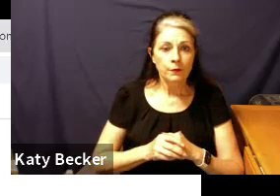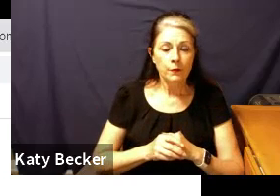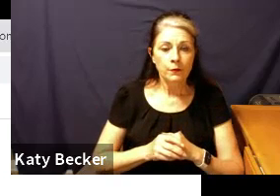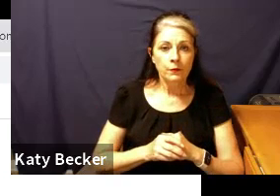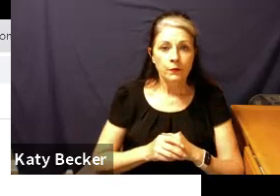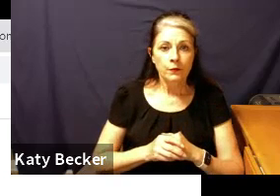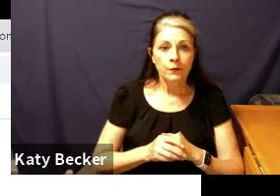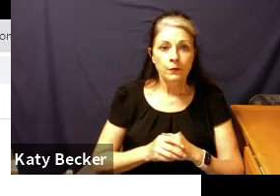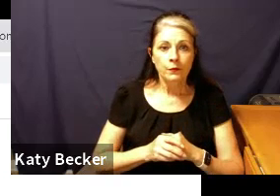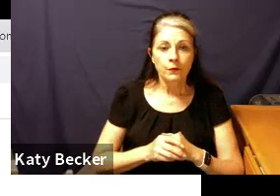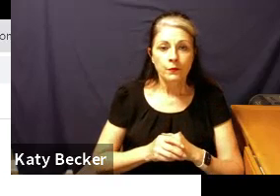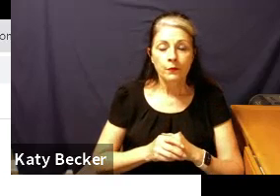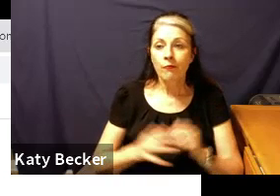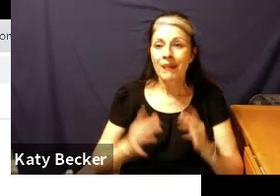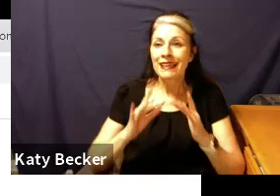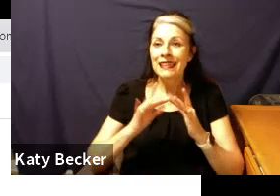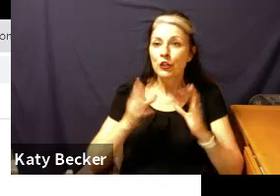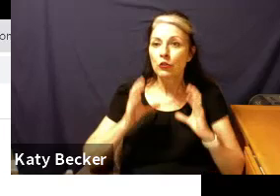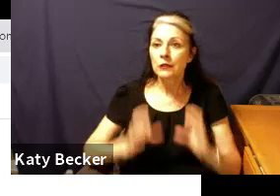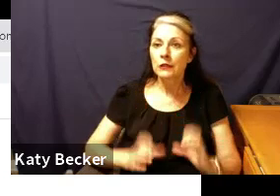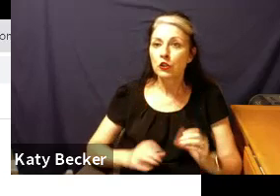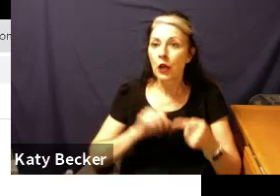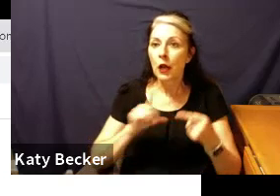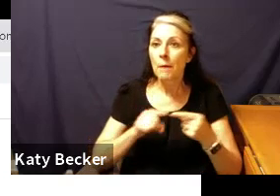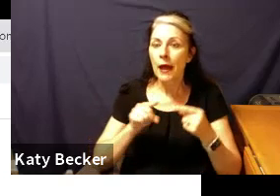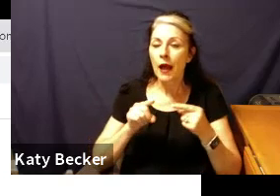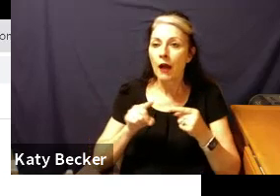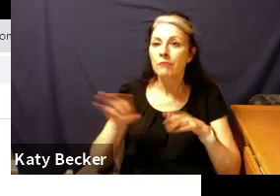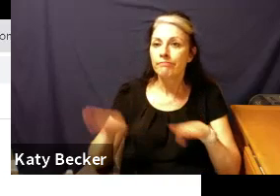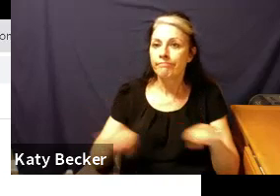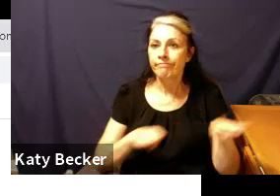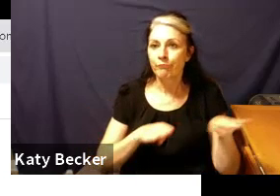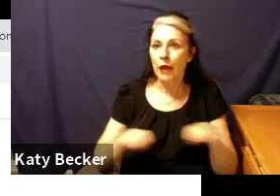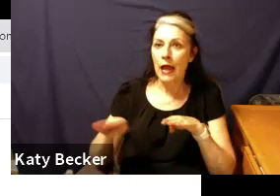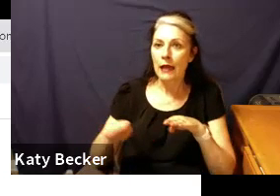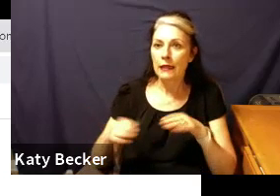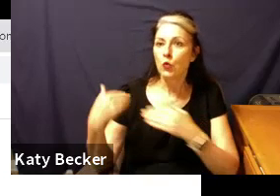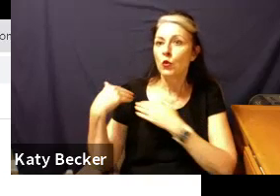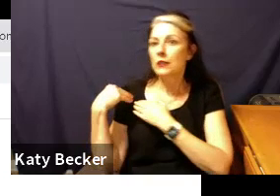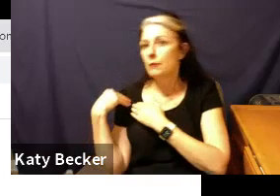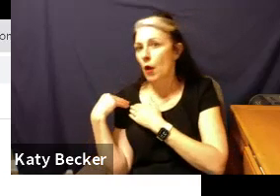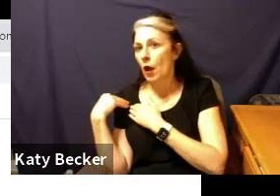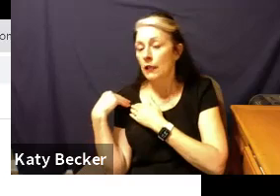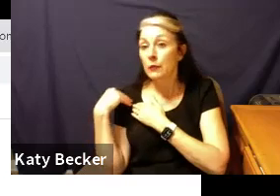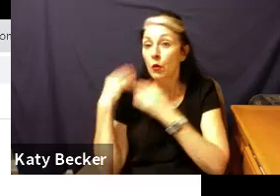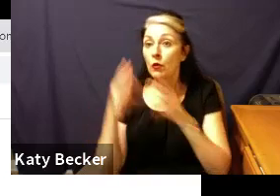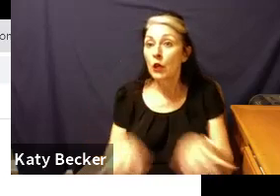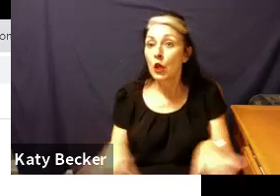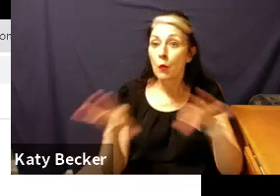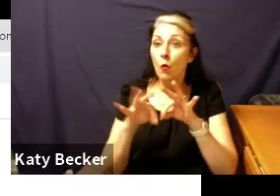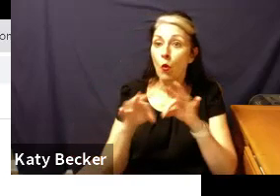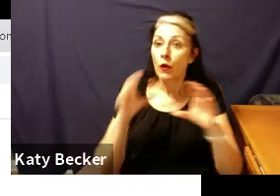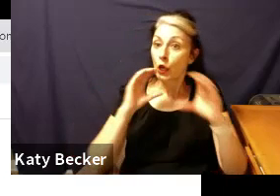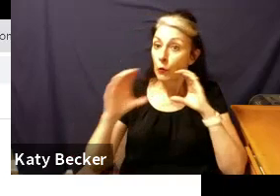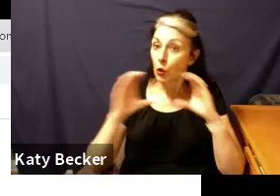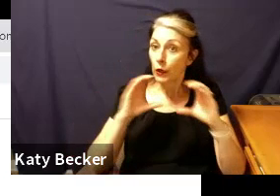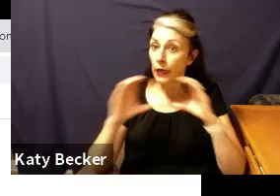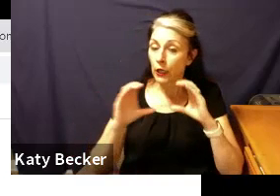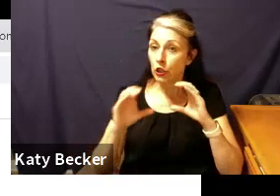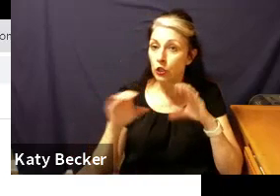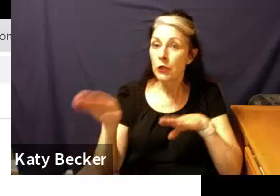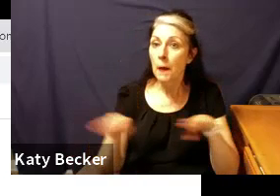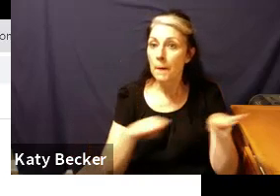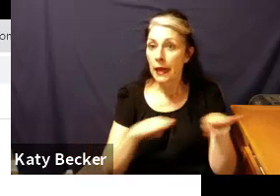Digital citizenship is also about acting responsibly. This is very important in how we communicate and how we